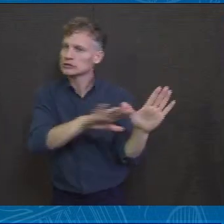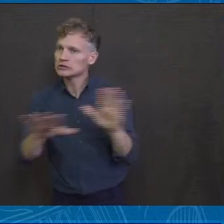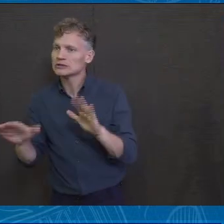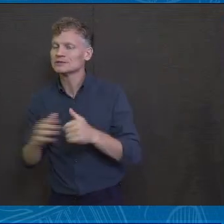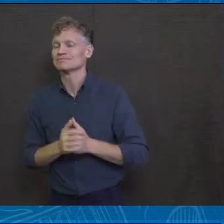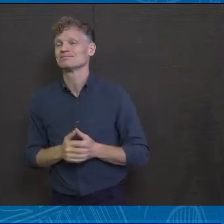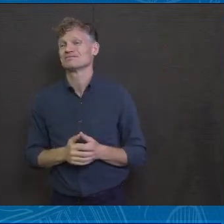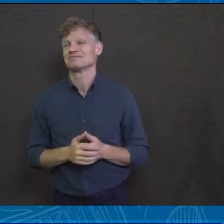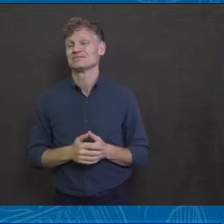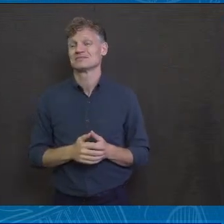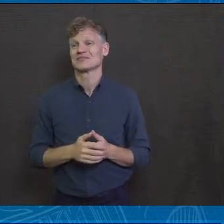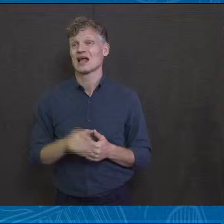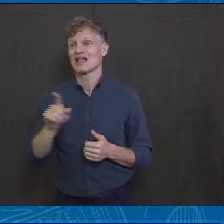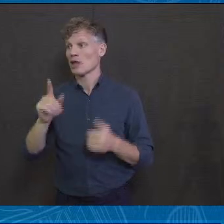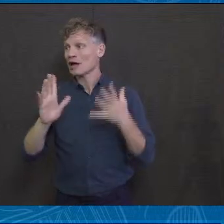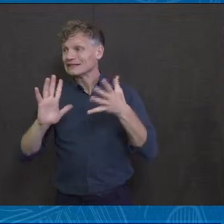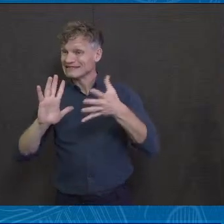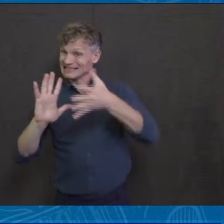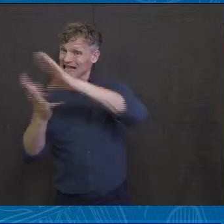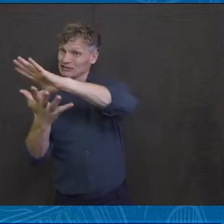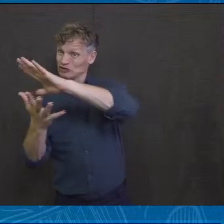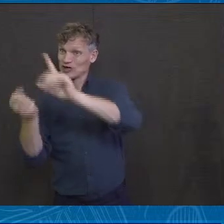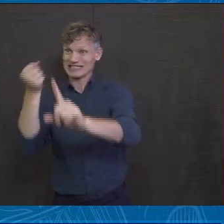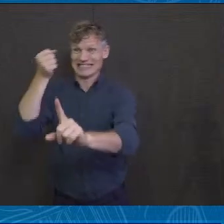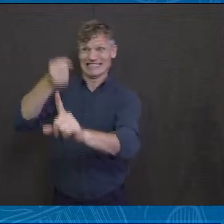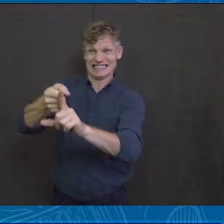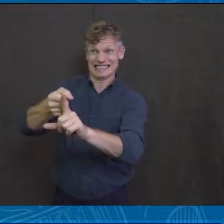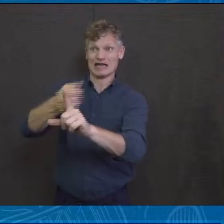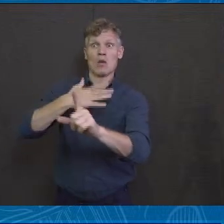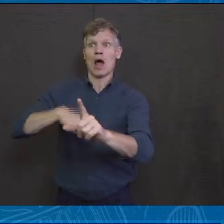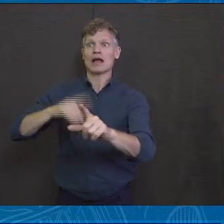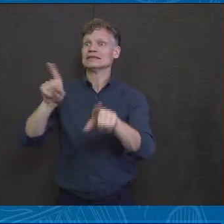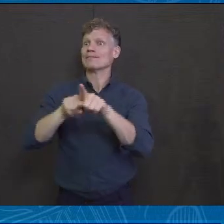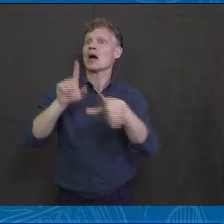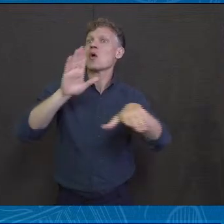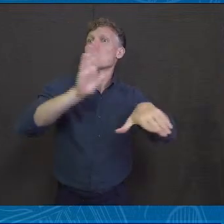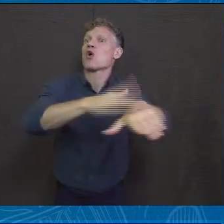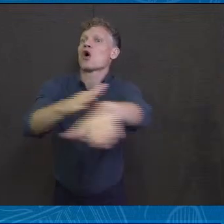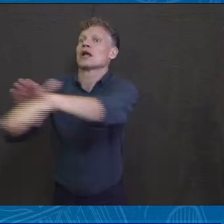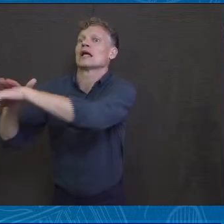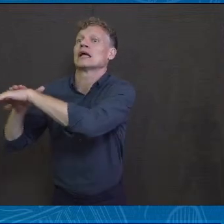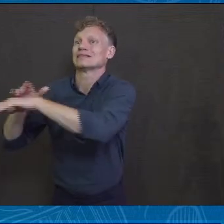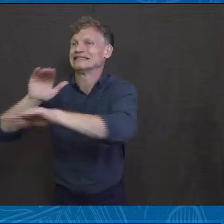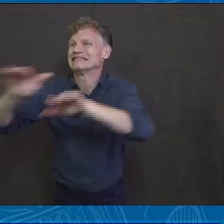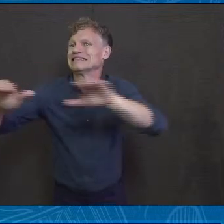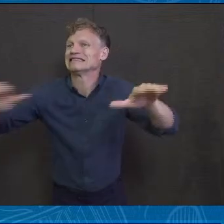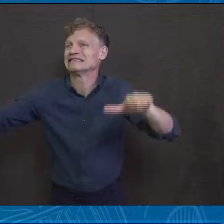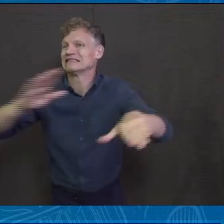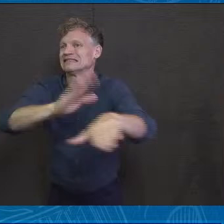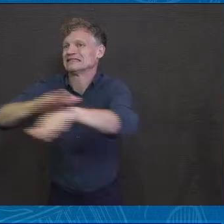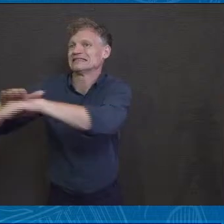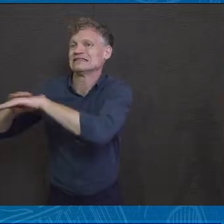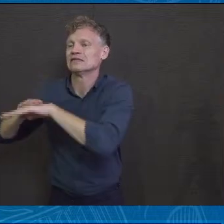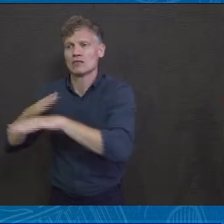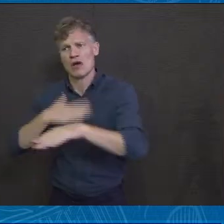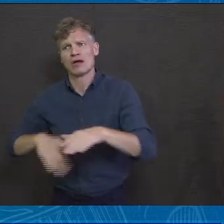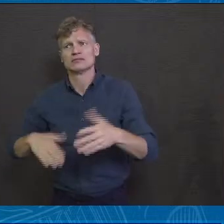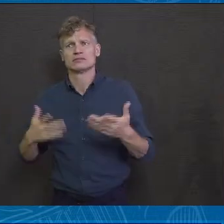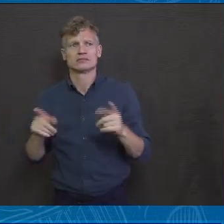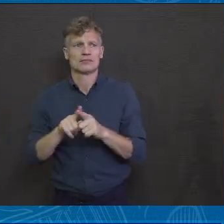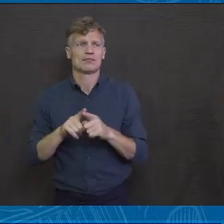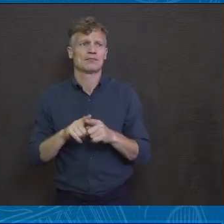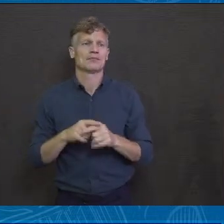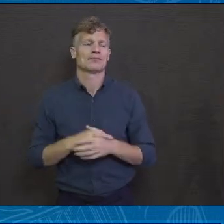give the message for the warning to the public. We try to implement, like we try to have